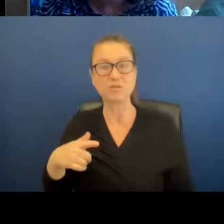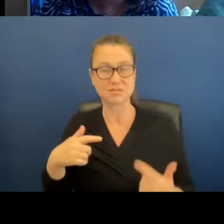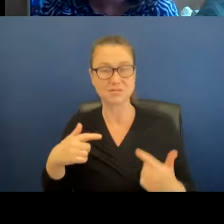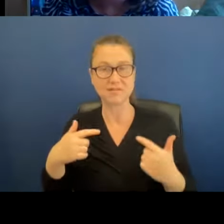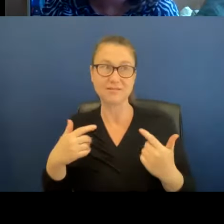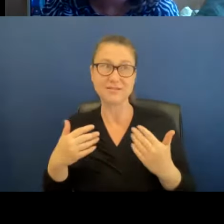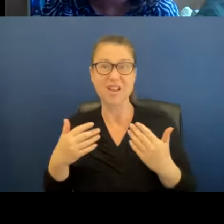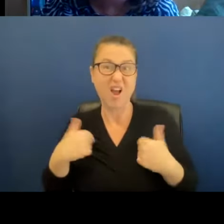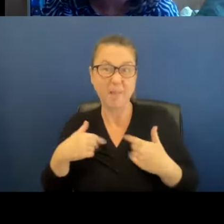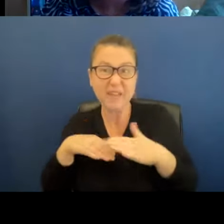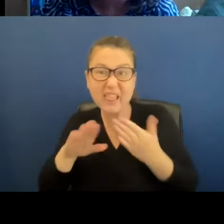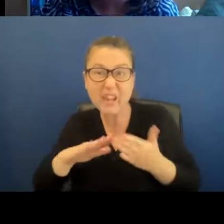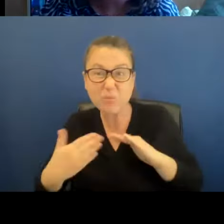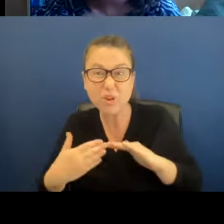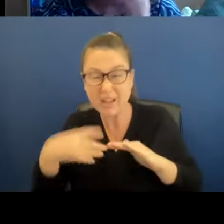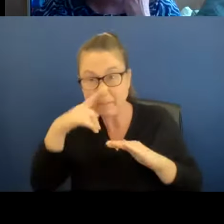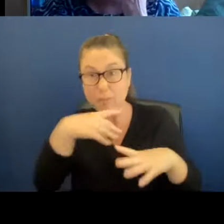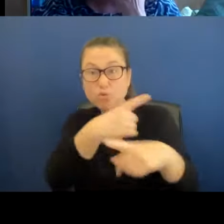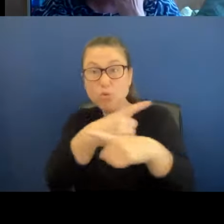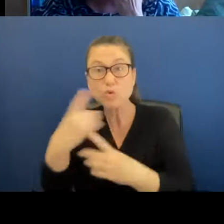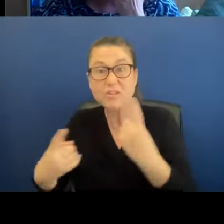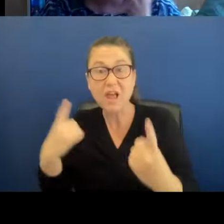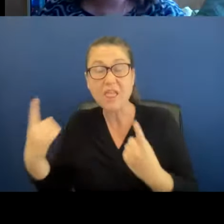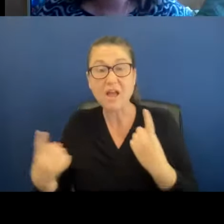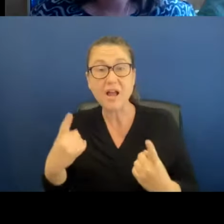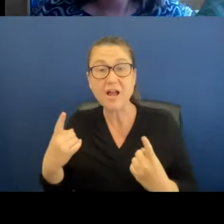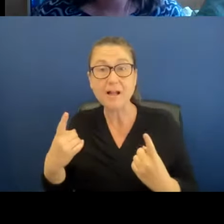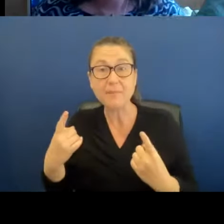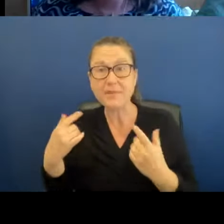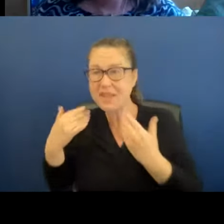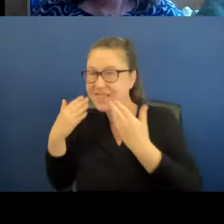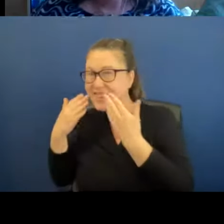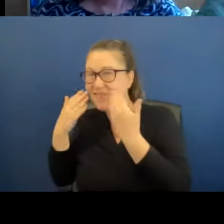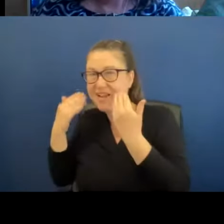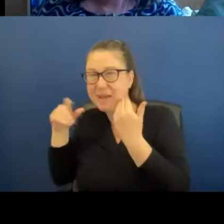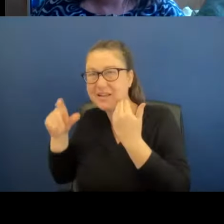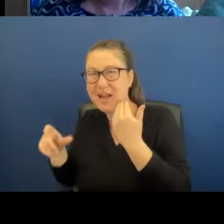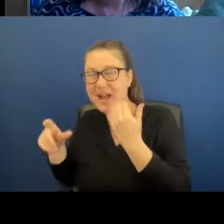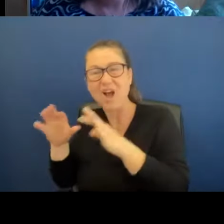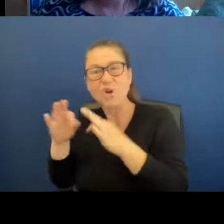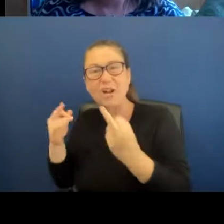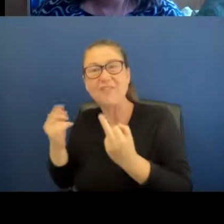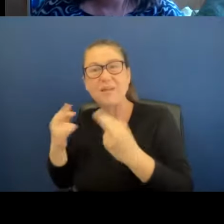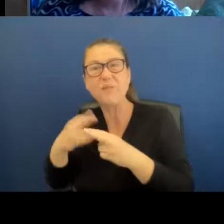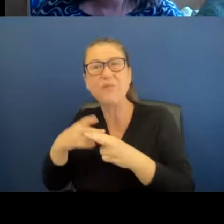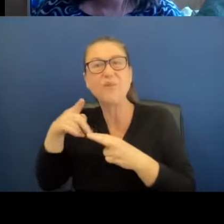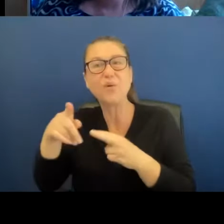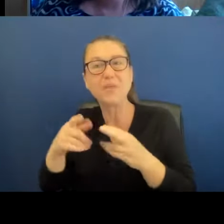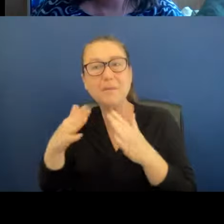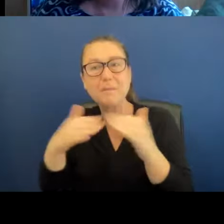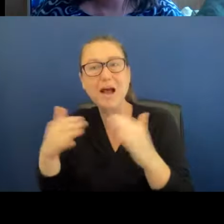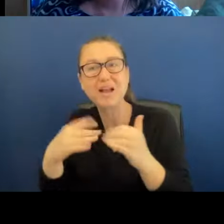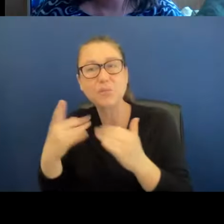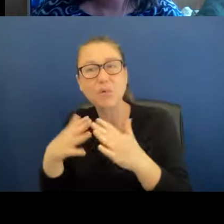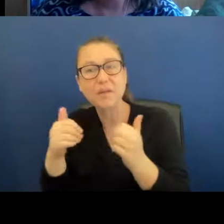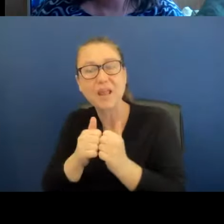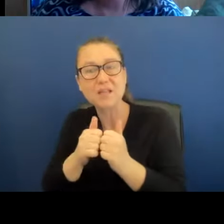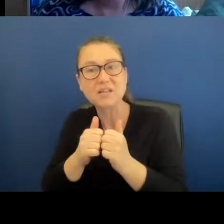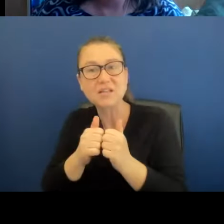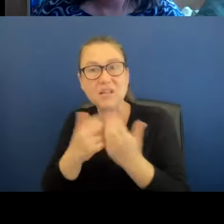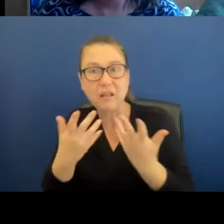community and because people talk to each other the face painter wasn't available for the queen's market one weekend and they were like uh